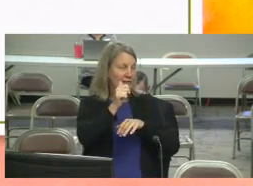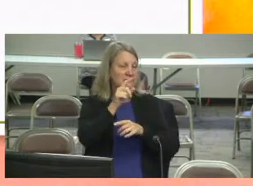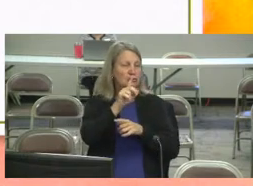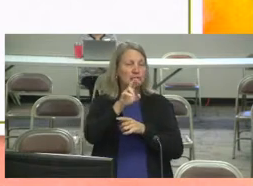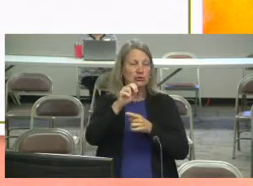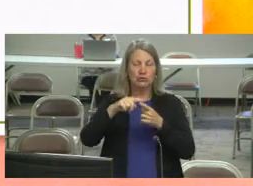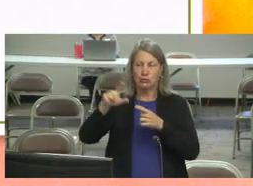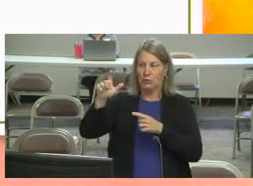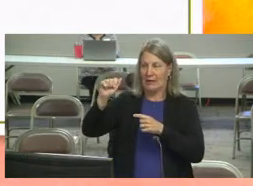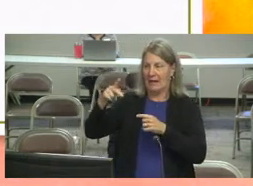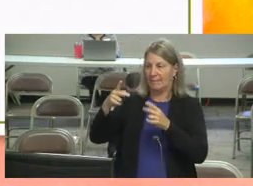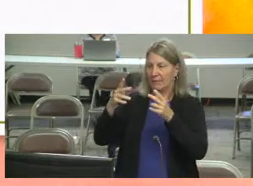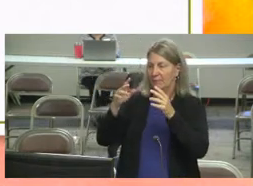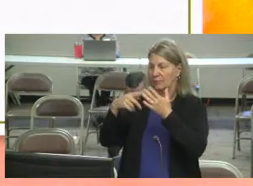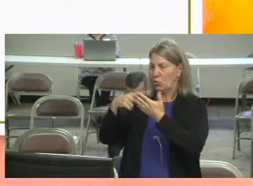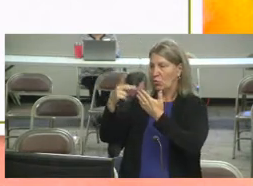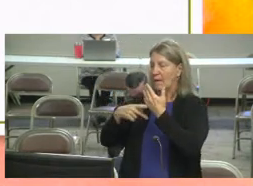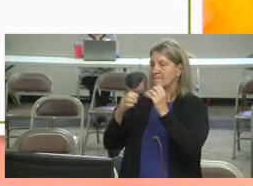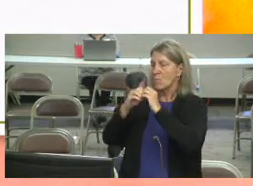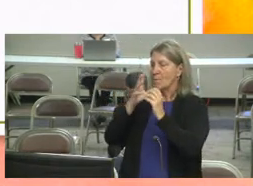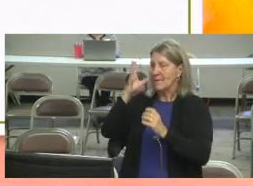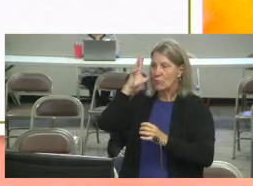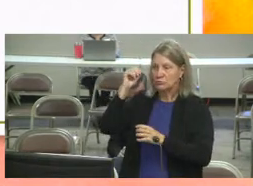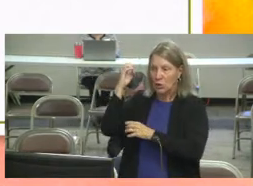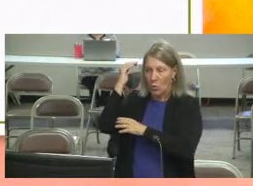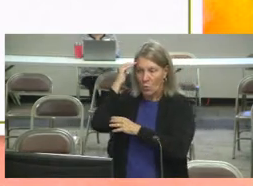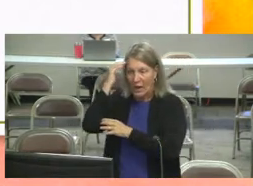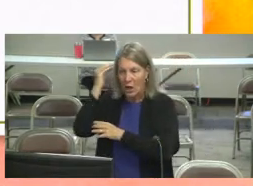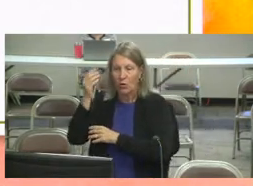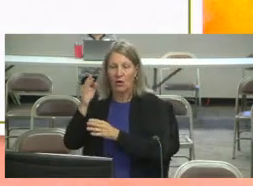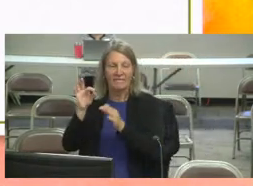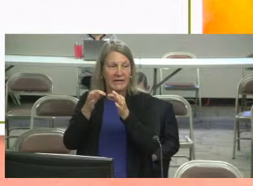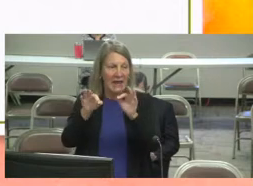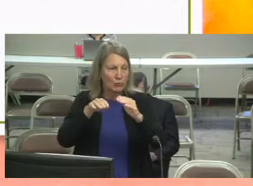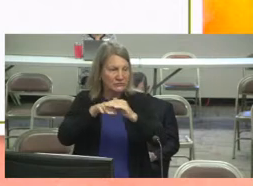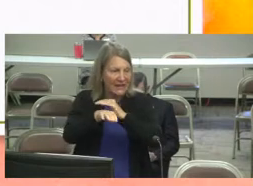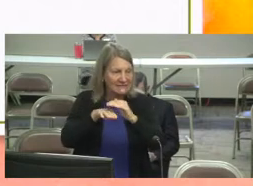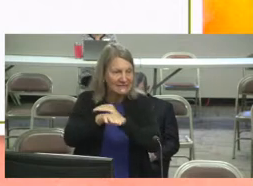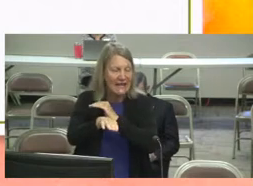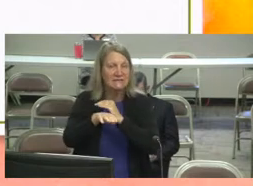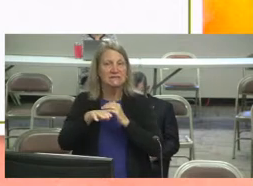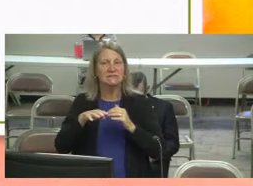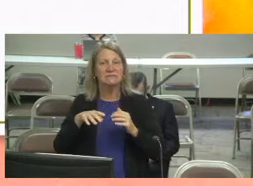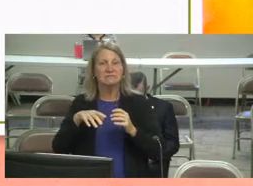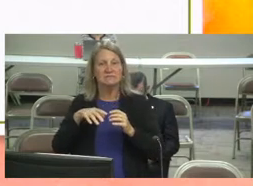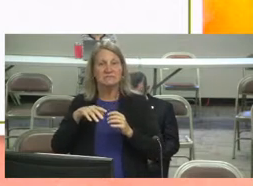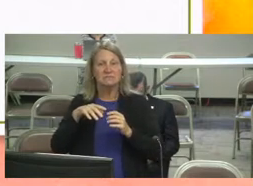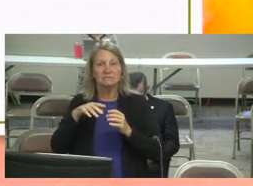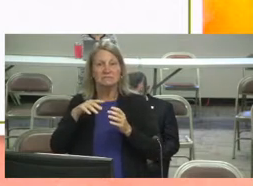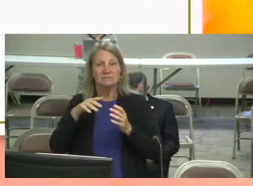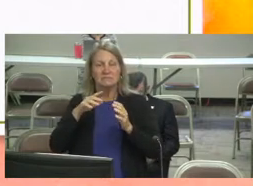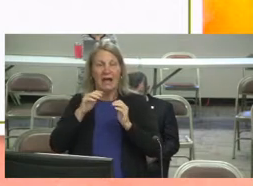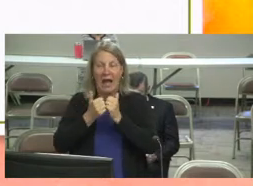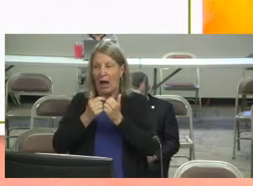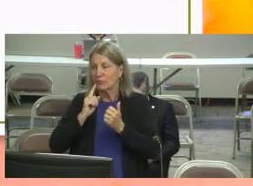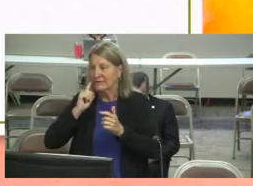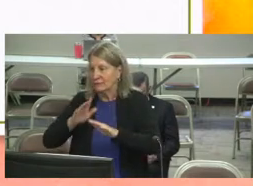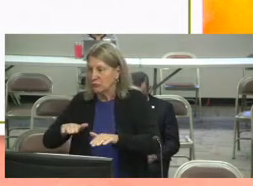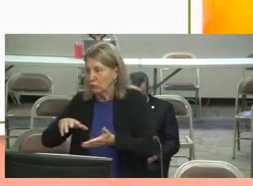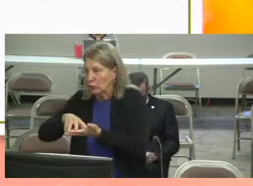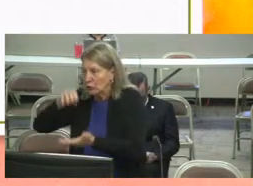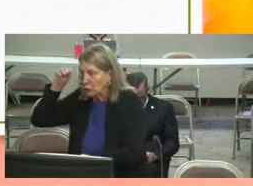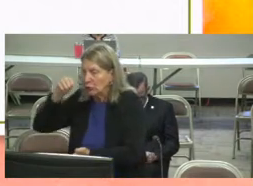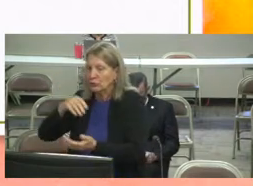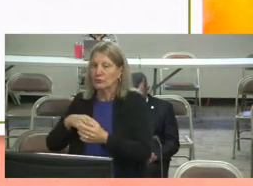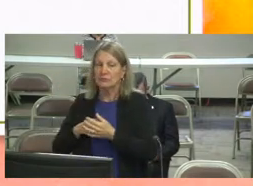130 up to we're projecting 150. again we believe this is due to our language assessment program more individuals